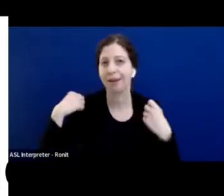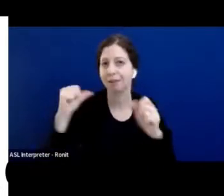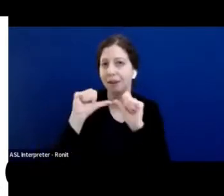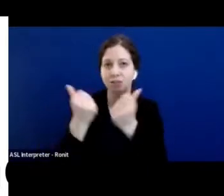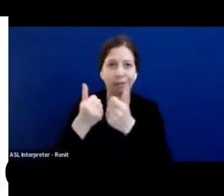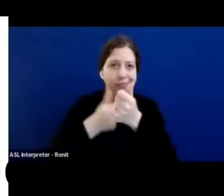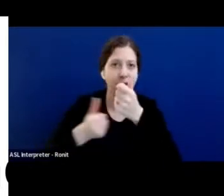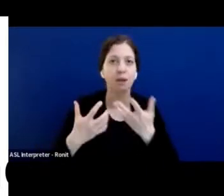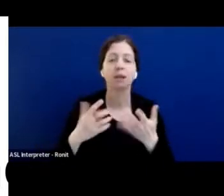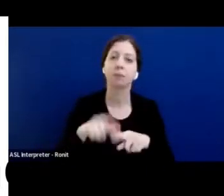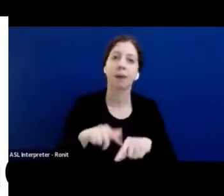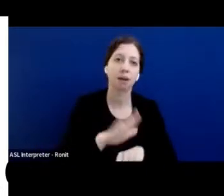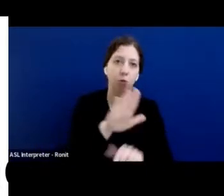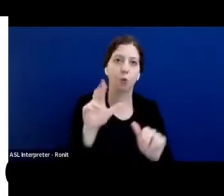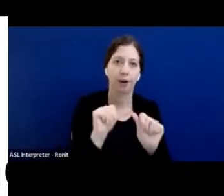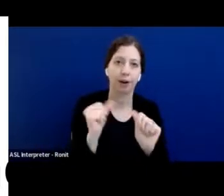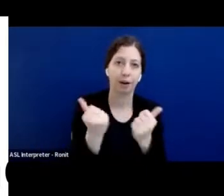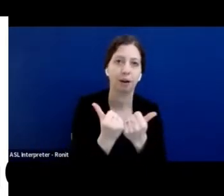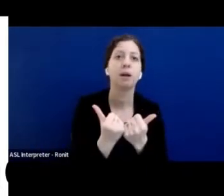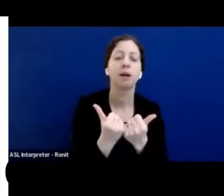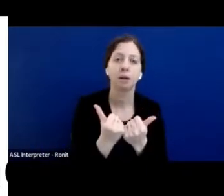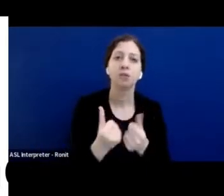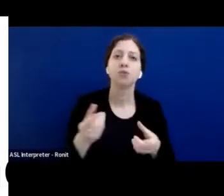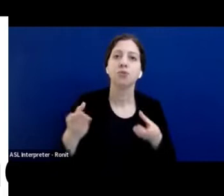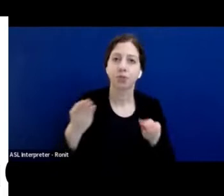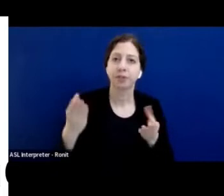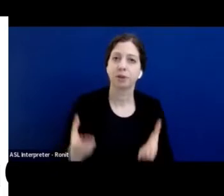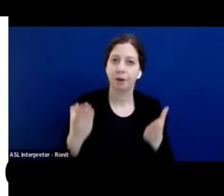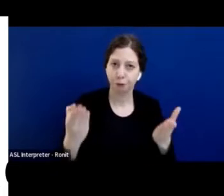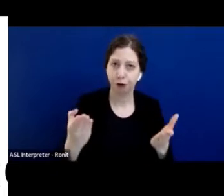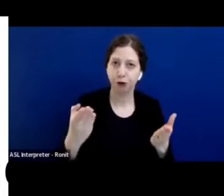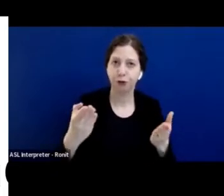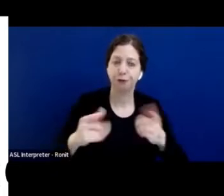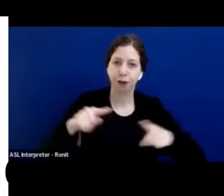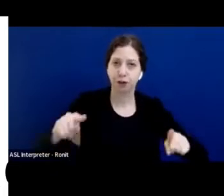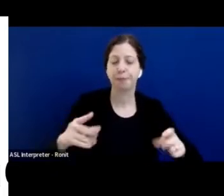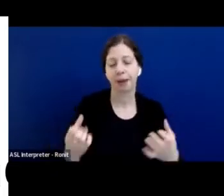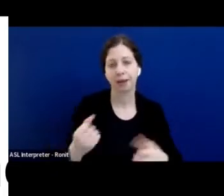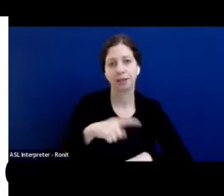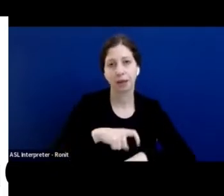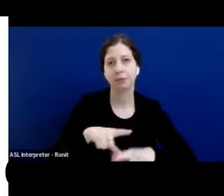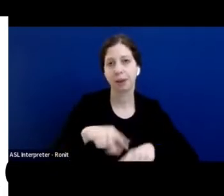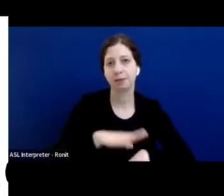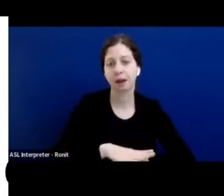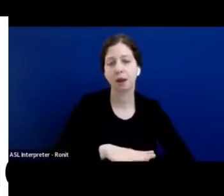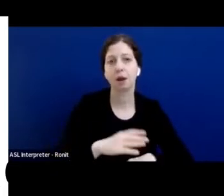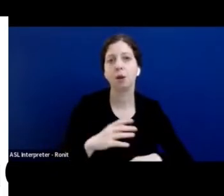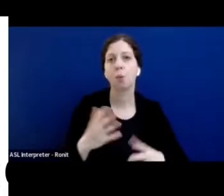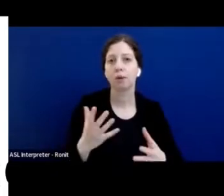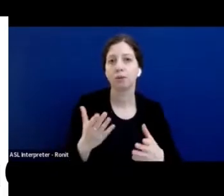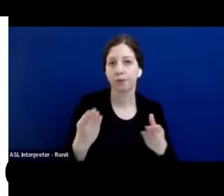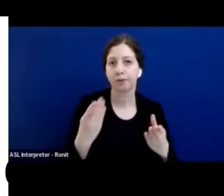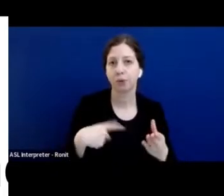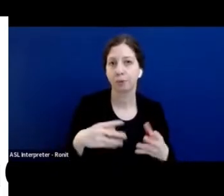kind of depends on your area. And while services offered vary, they're often dependent on what services we provide